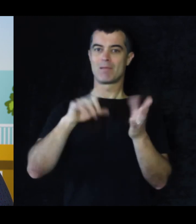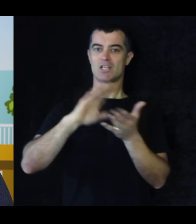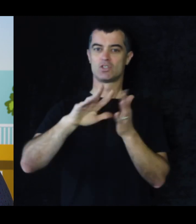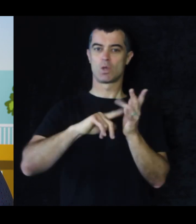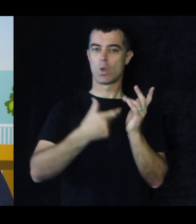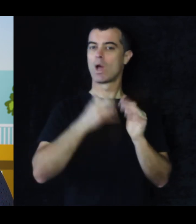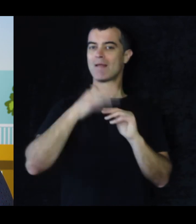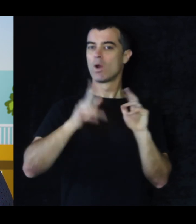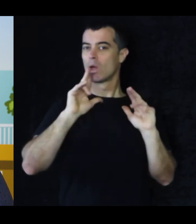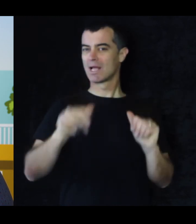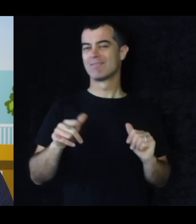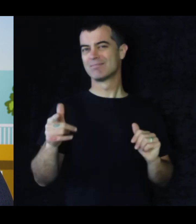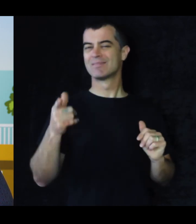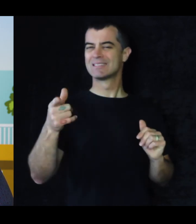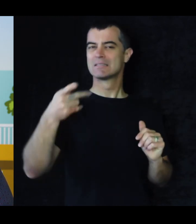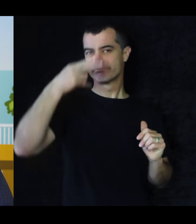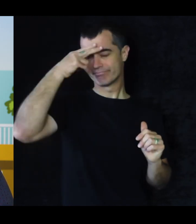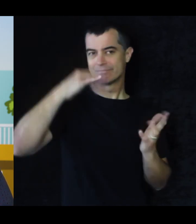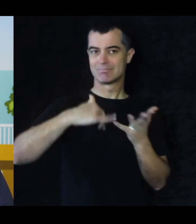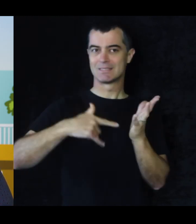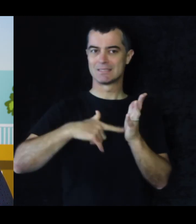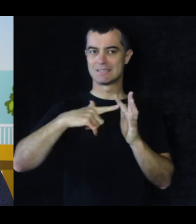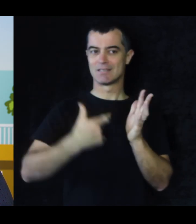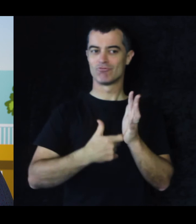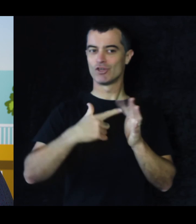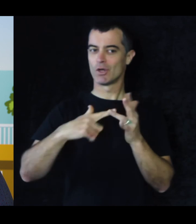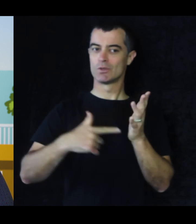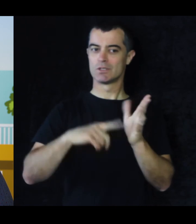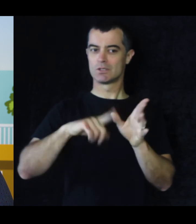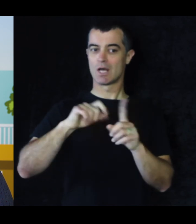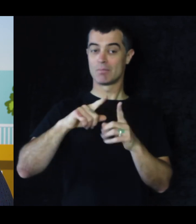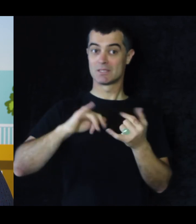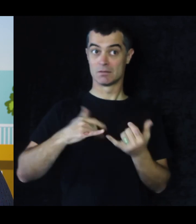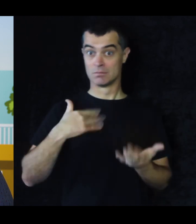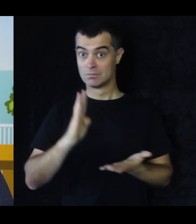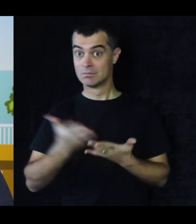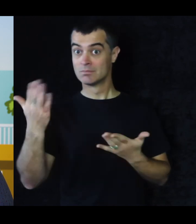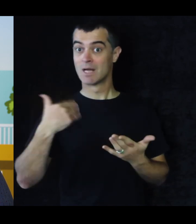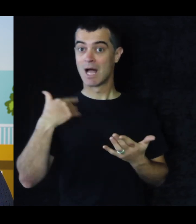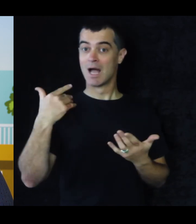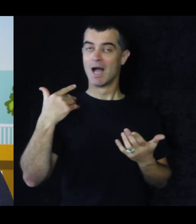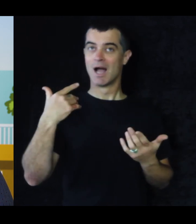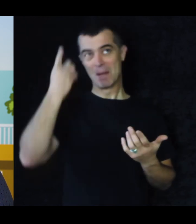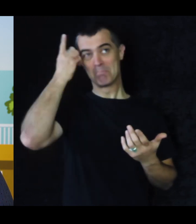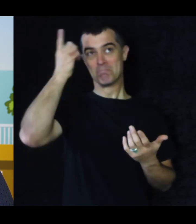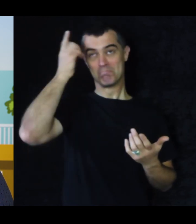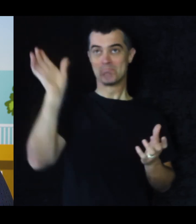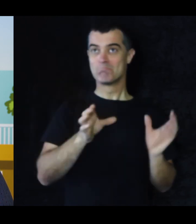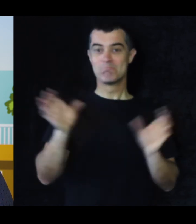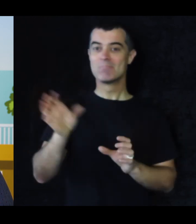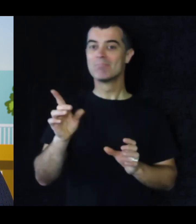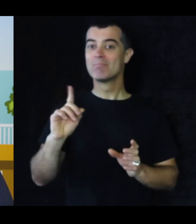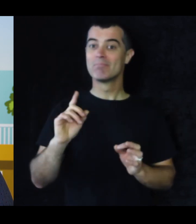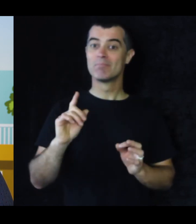place. This is all stereotypes. This is not necessarily I'm making some assumptions here. I have not been on the other